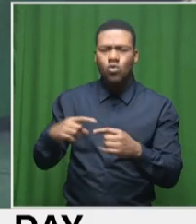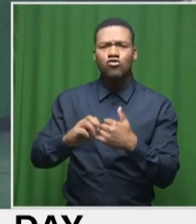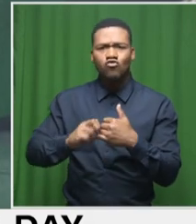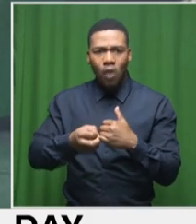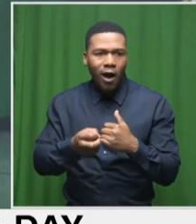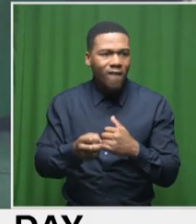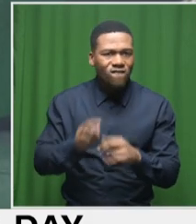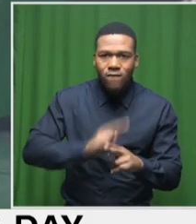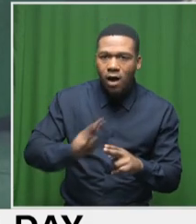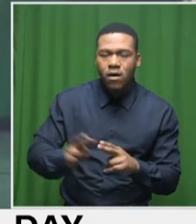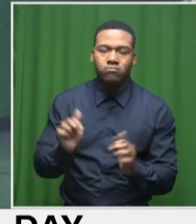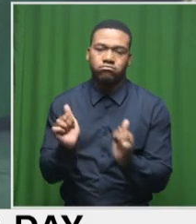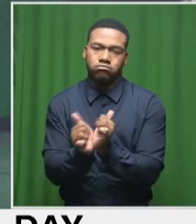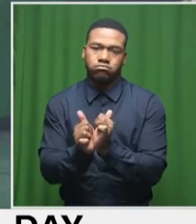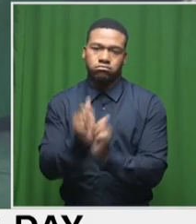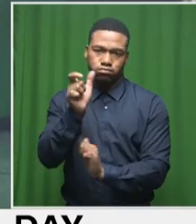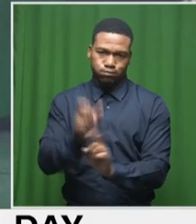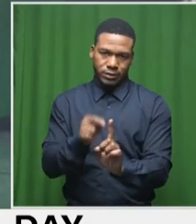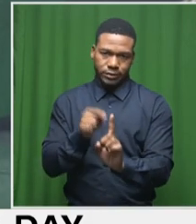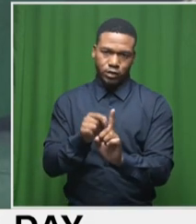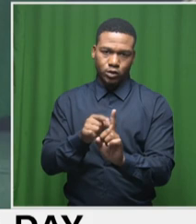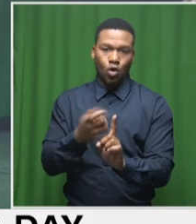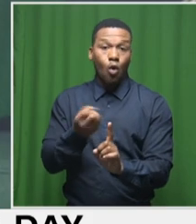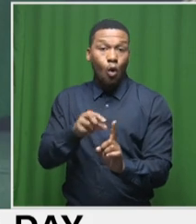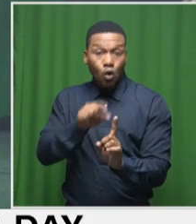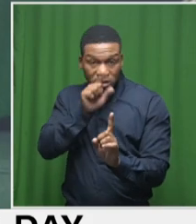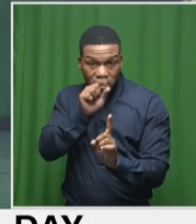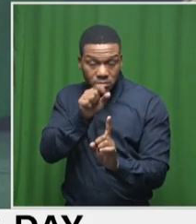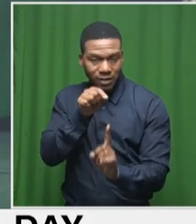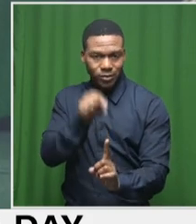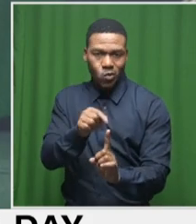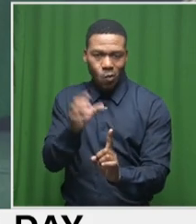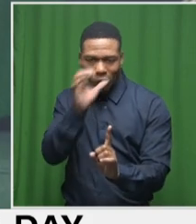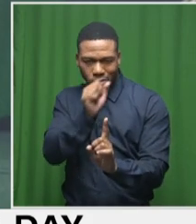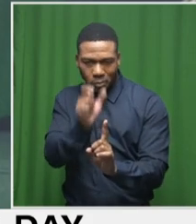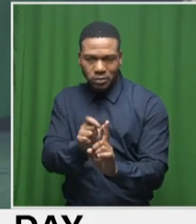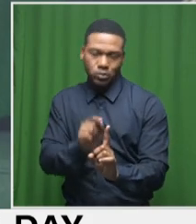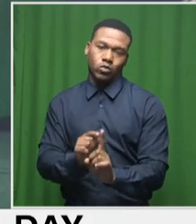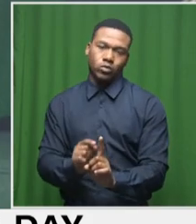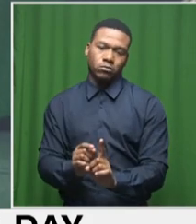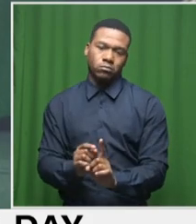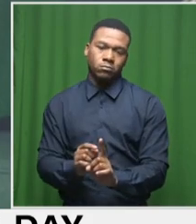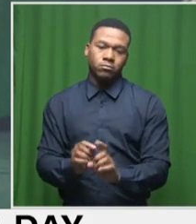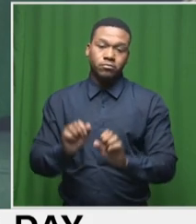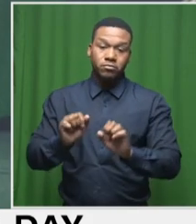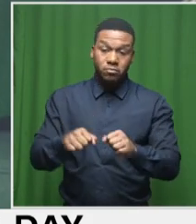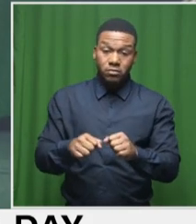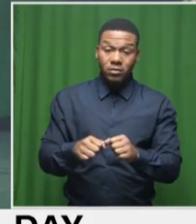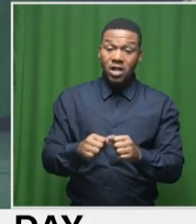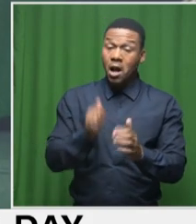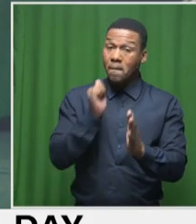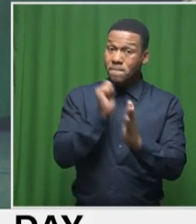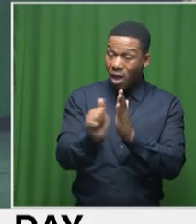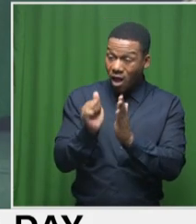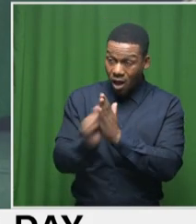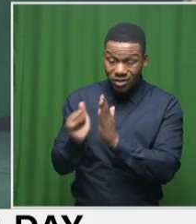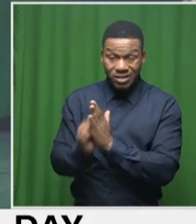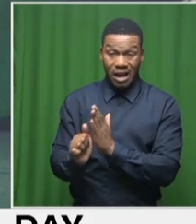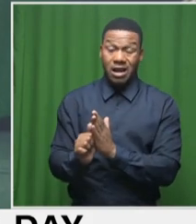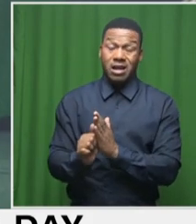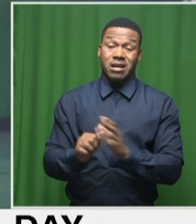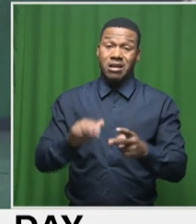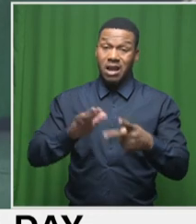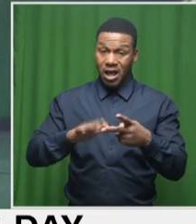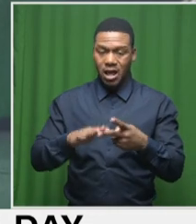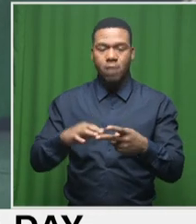those suspects. Murder is being a problem all over, and the murder with all these liquor consumptions that we are